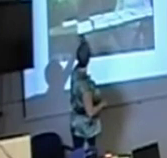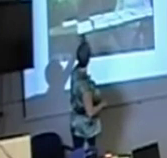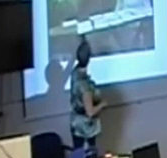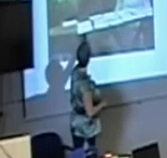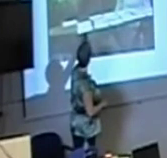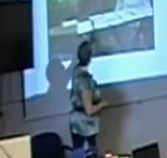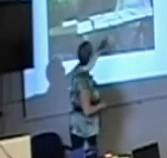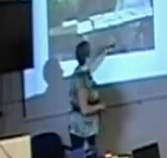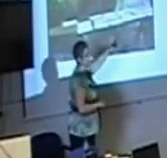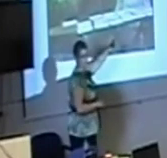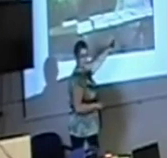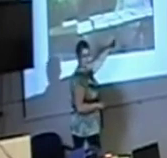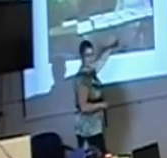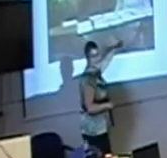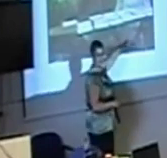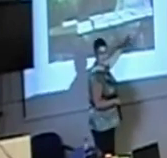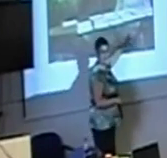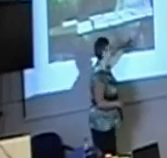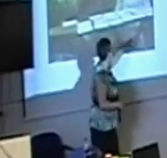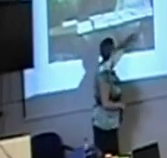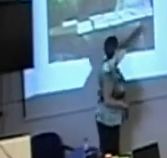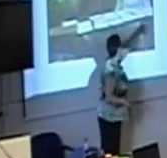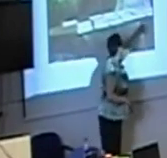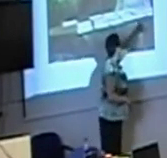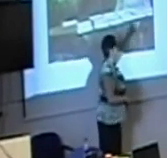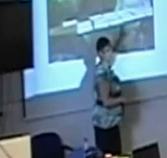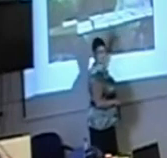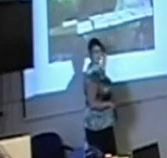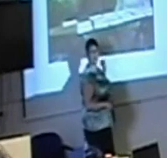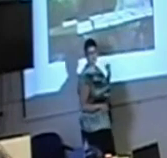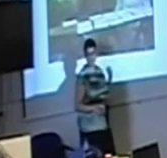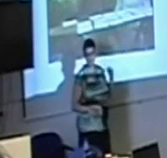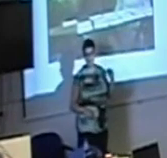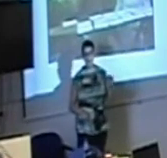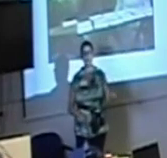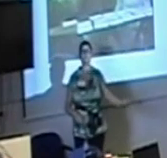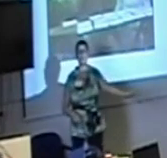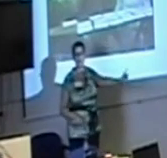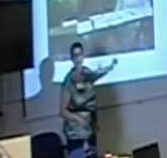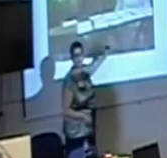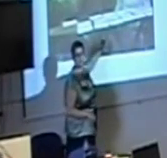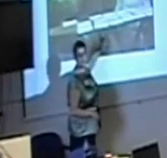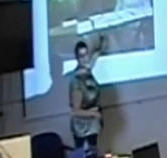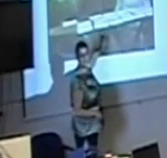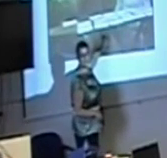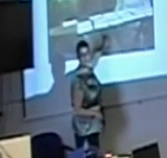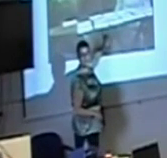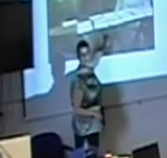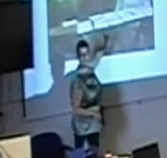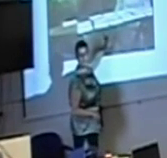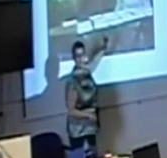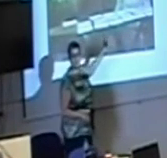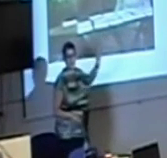When he – when we started doing this, like five minutes before, we started with 1, 3, 4, 5, 6, He was already counting like six.